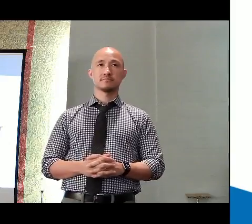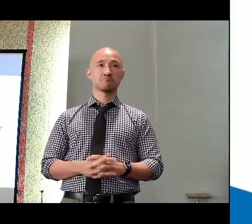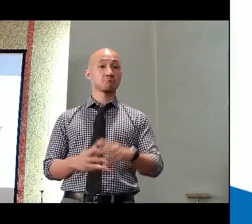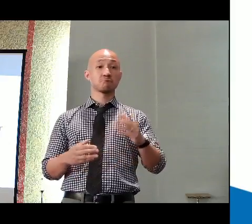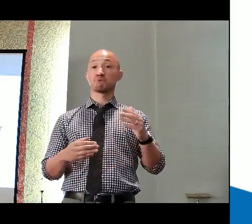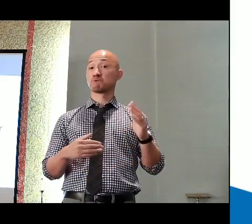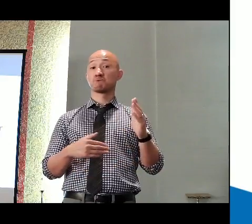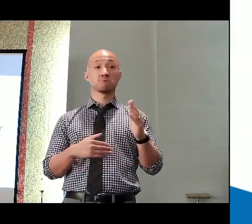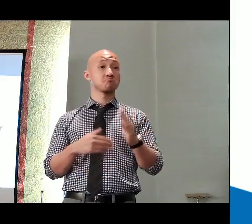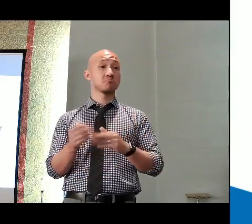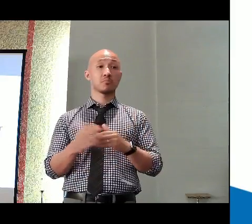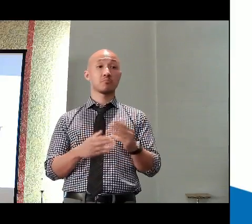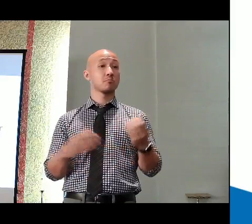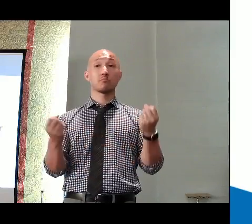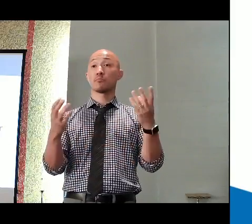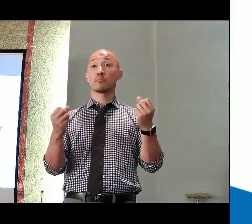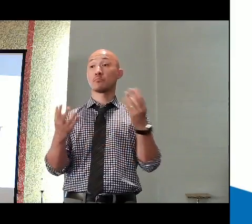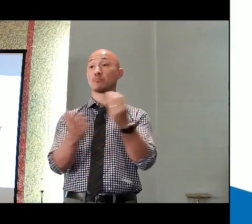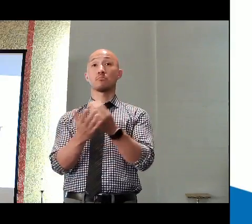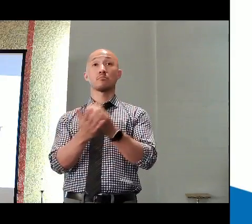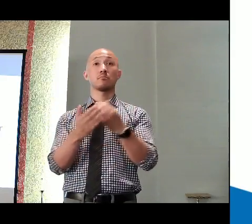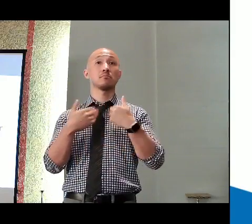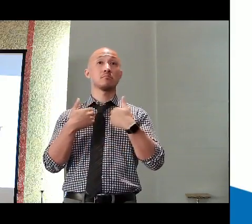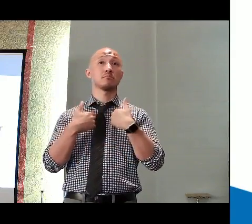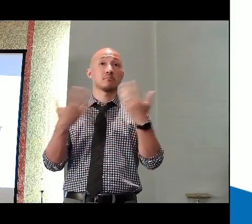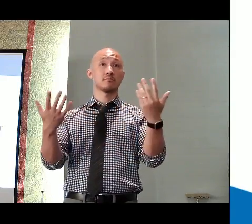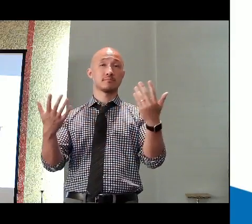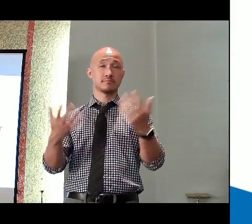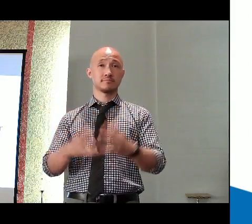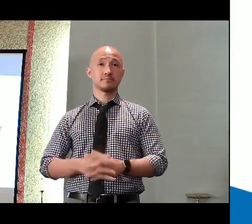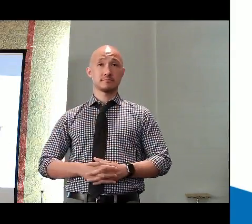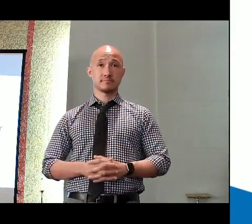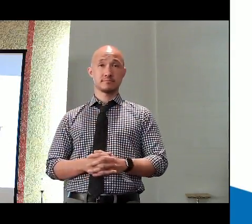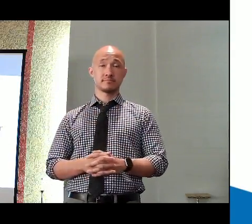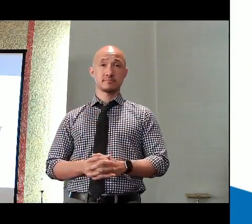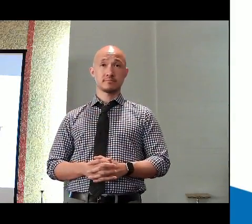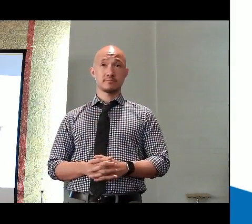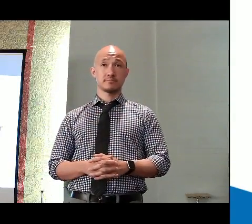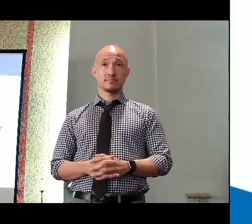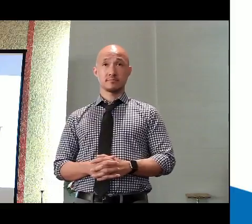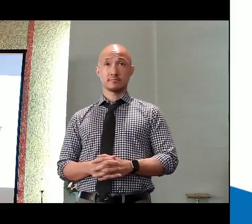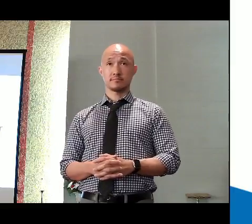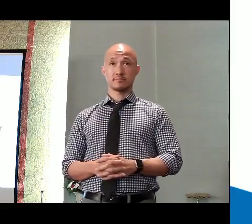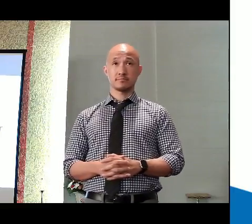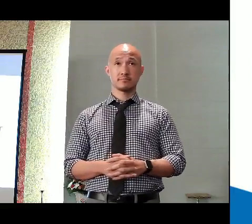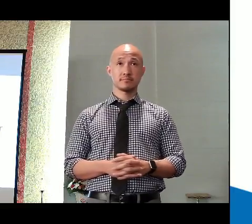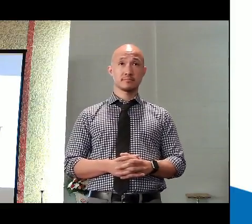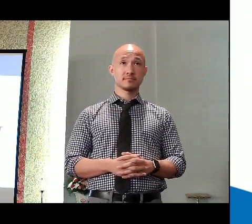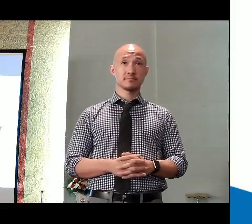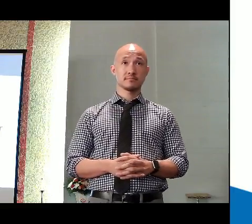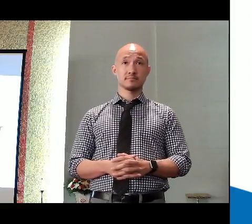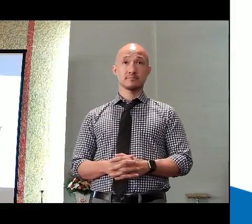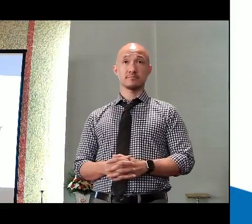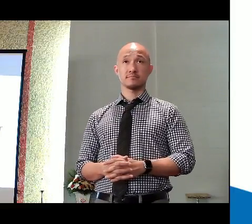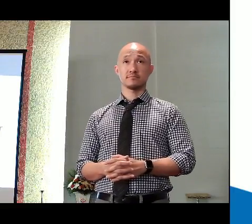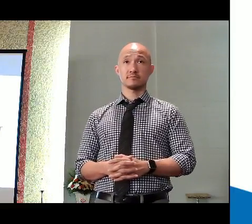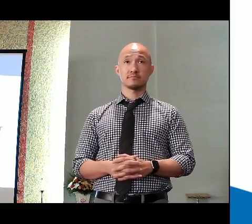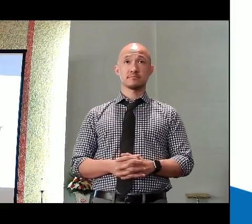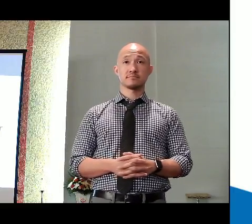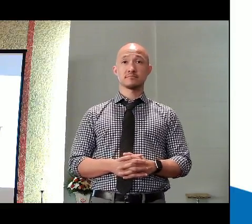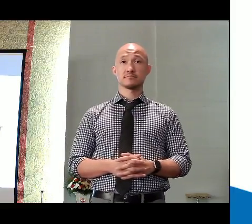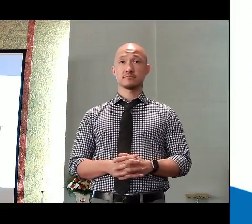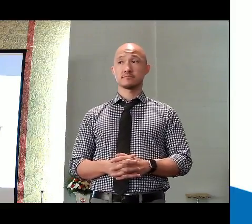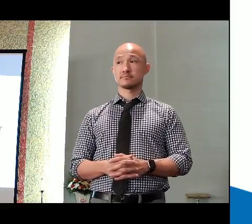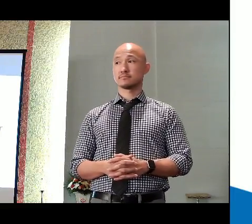household. Your recreation on this earth is not more important